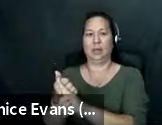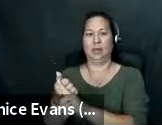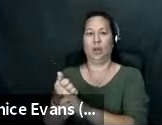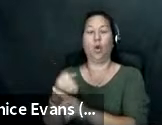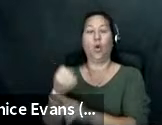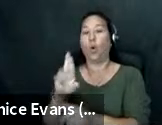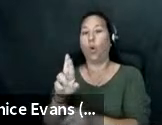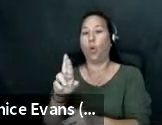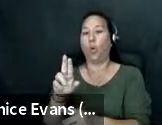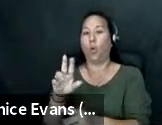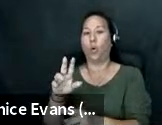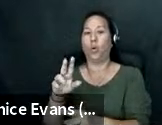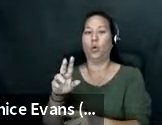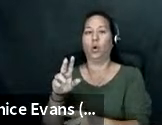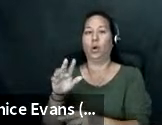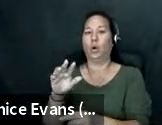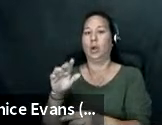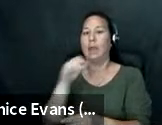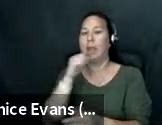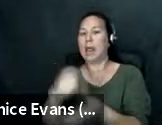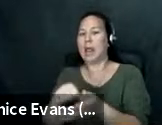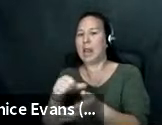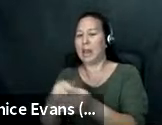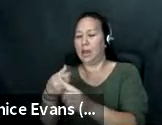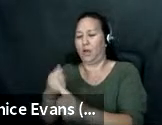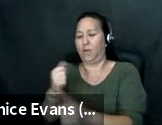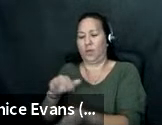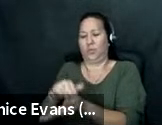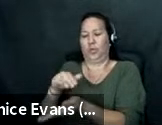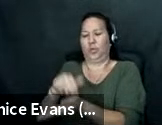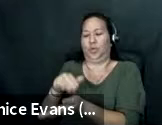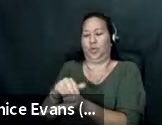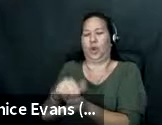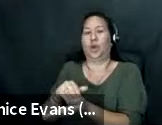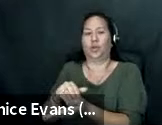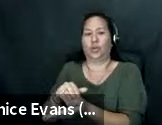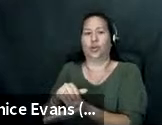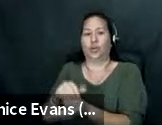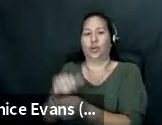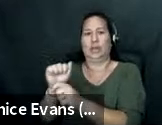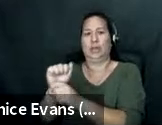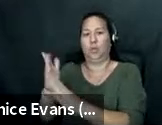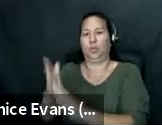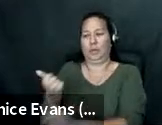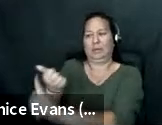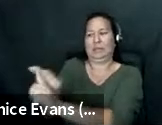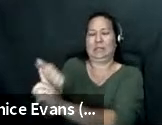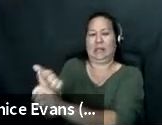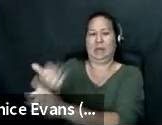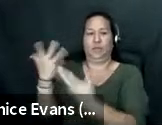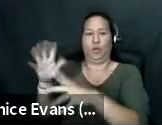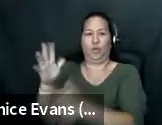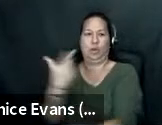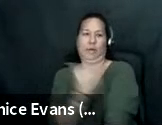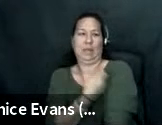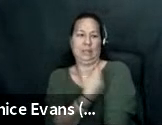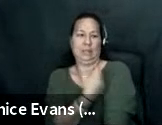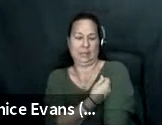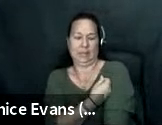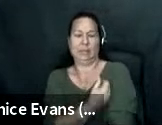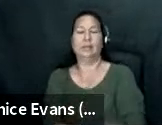their physician that states that the employee was vaccinated. So I think